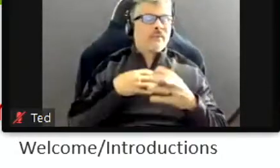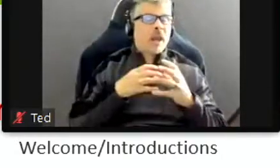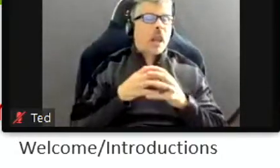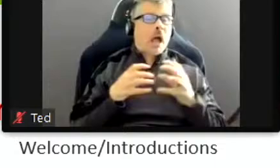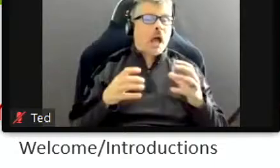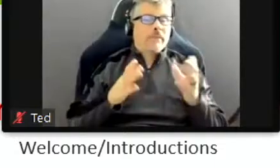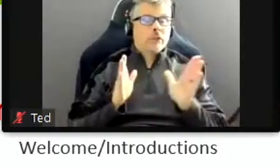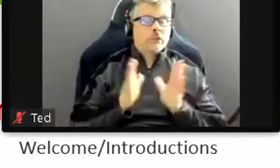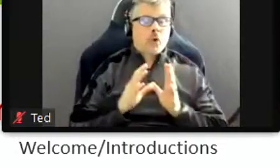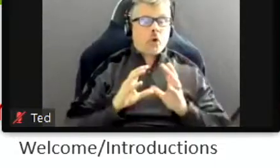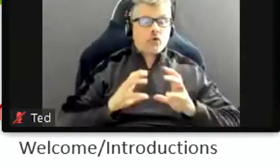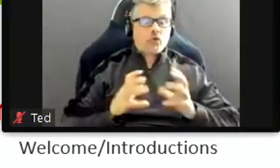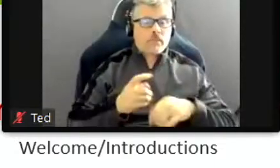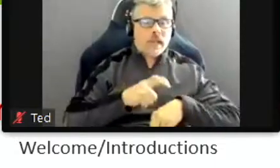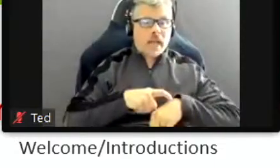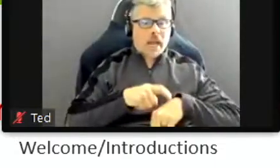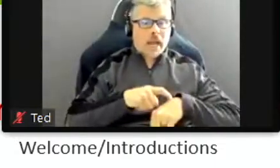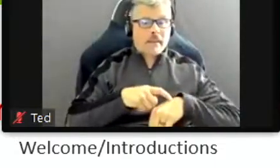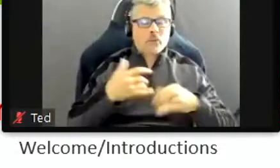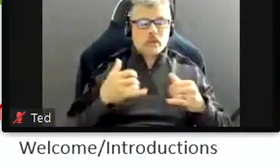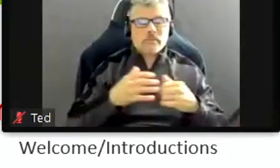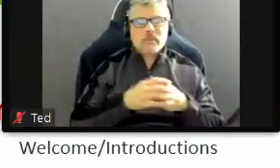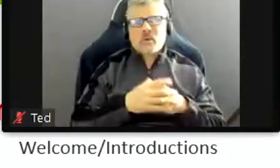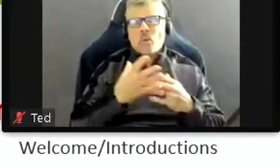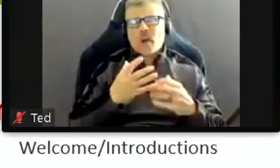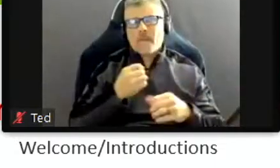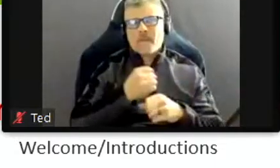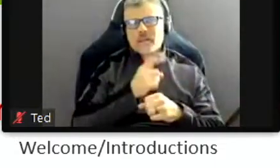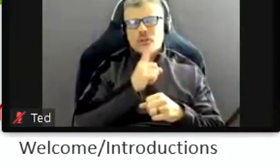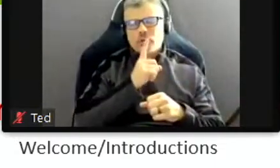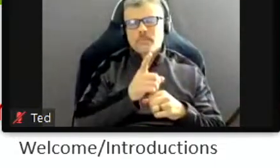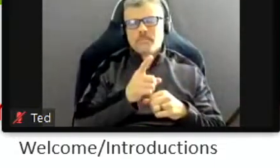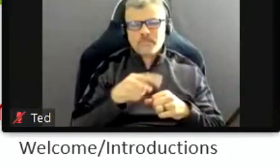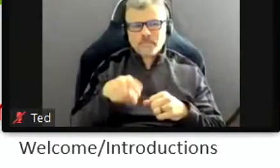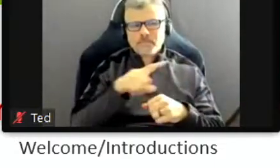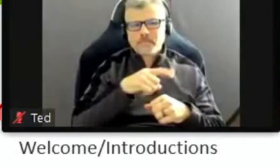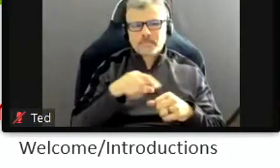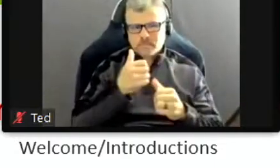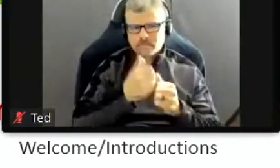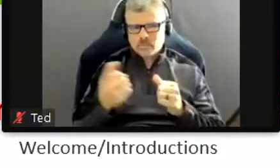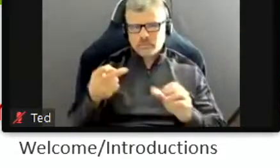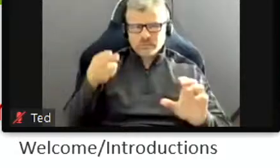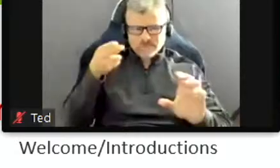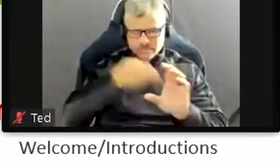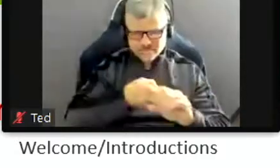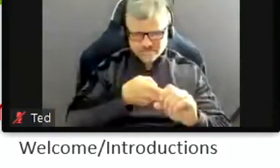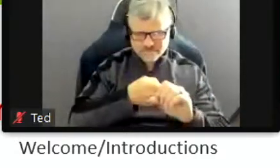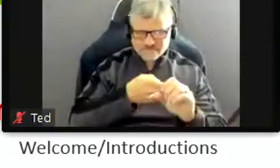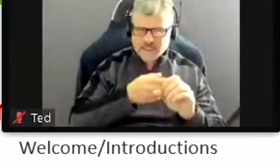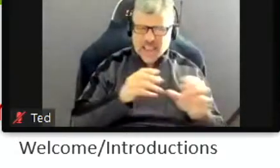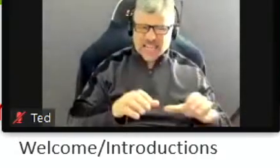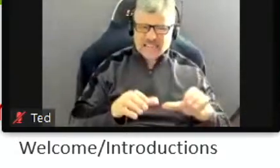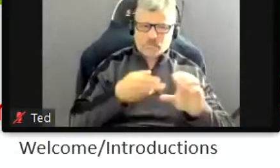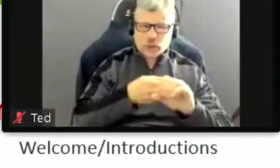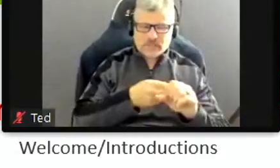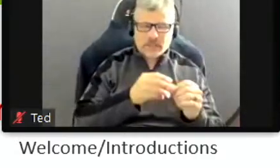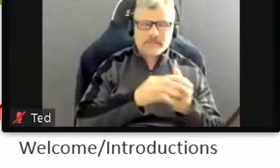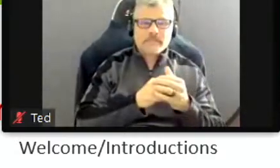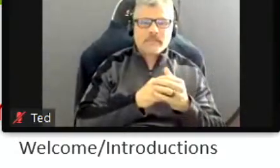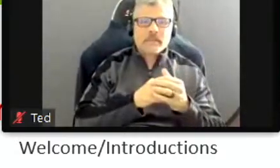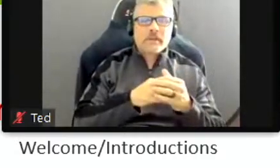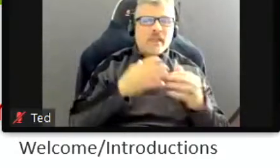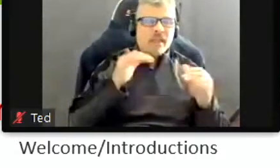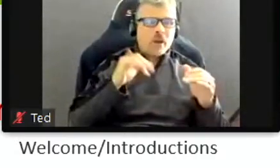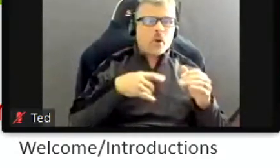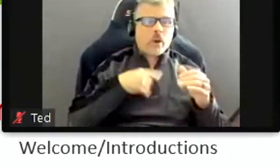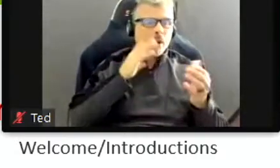today, and we really want to make sure that everybody is actively participating in those small groups as we talk about looking